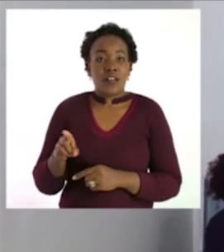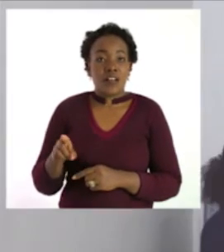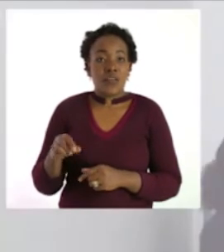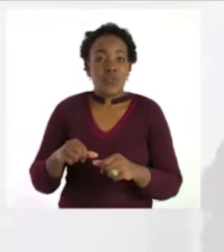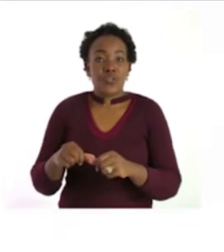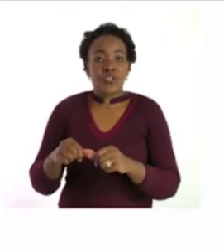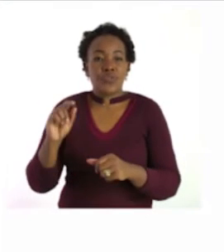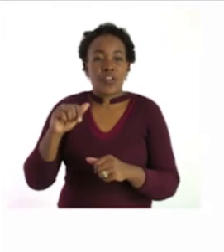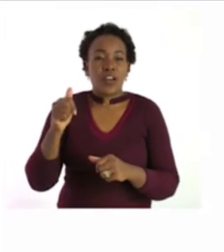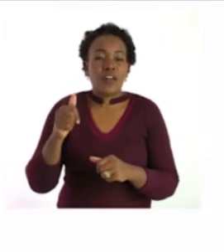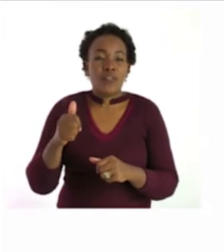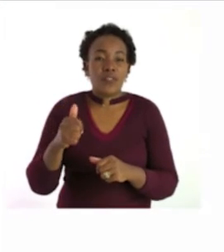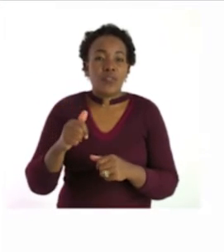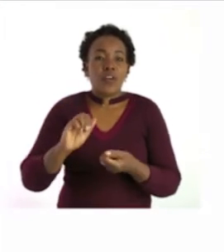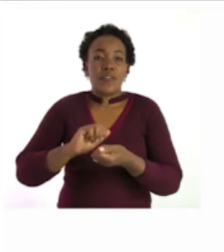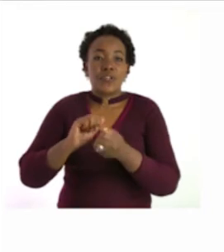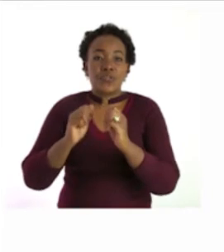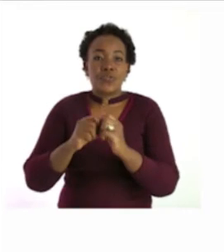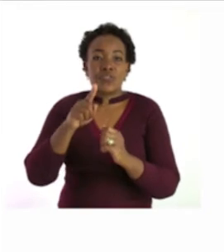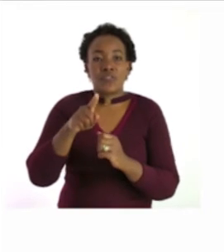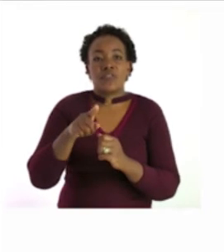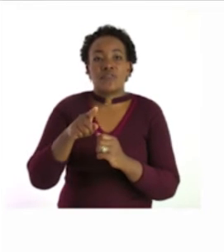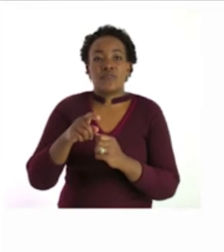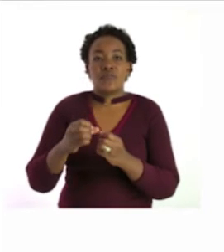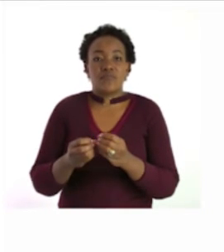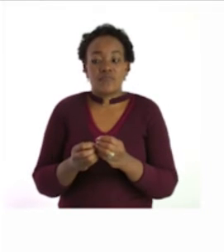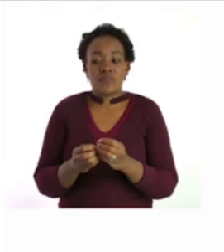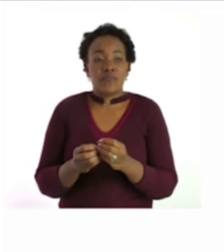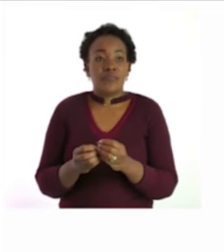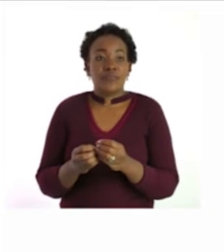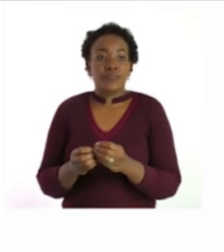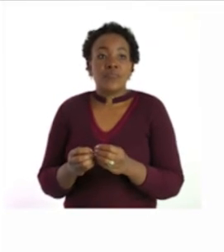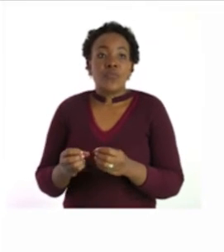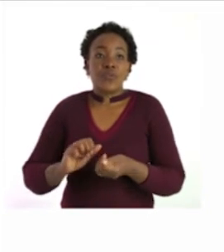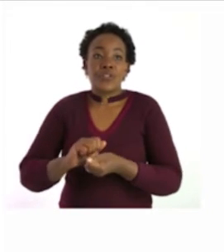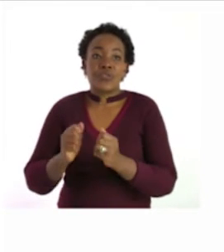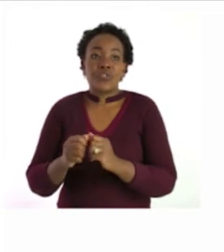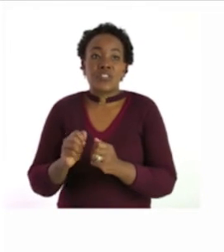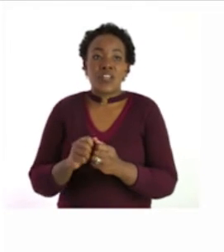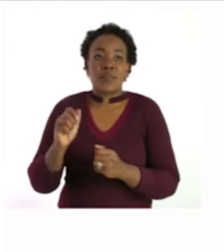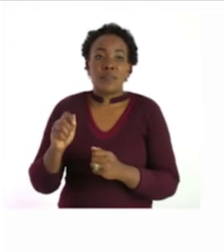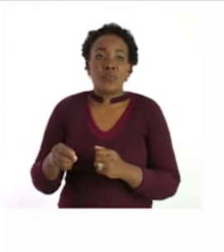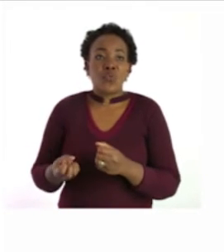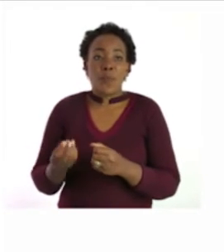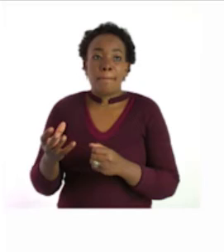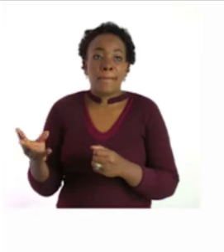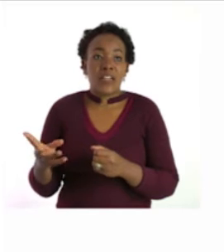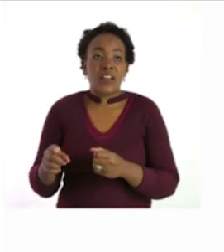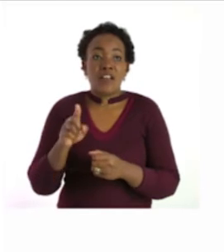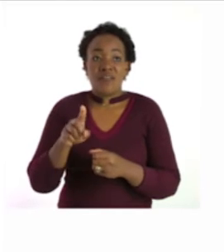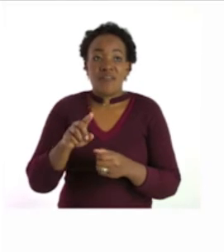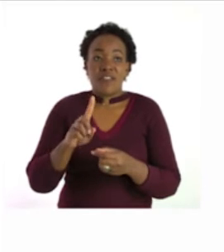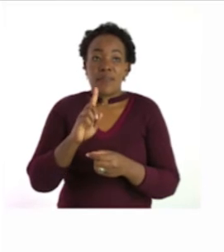given and change them to plural nouns. So you do from